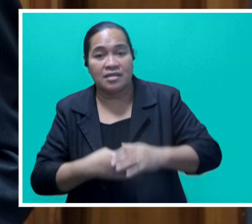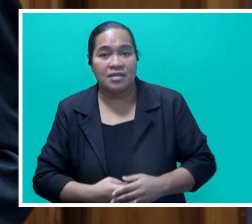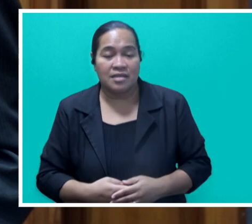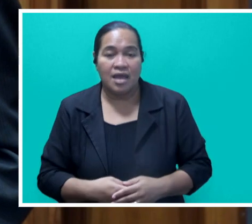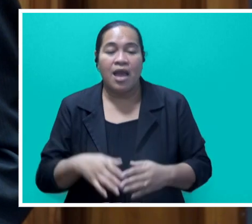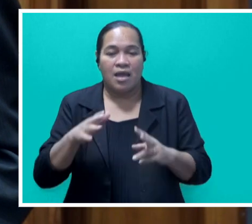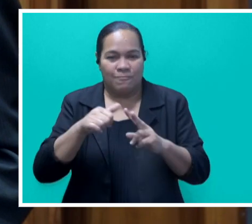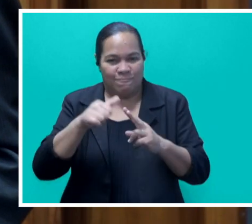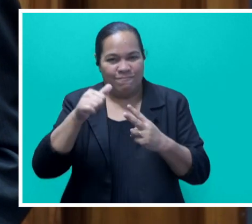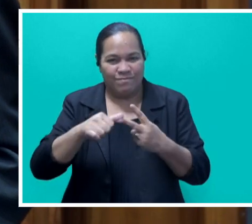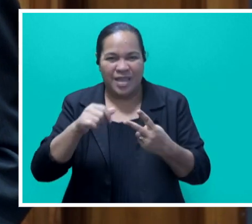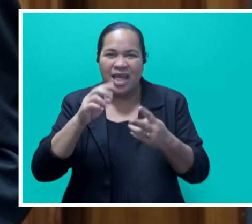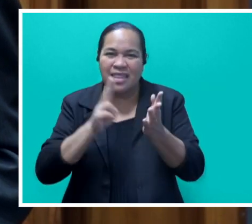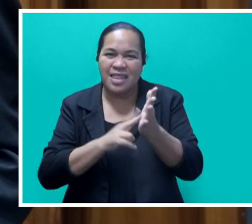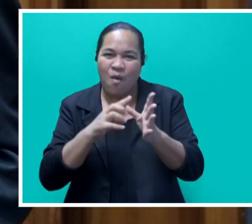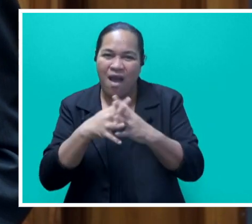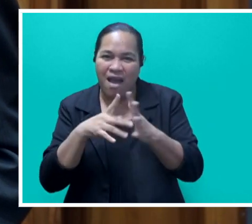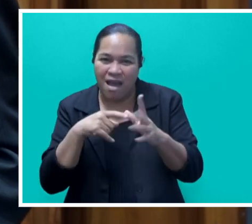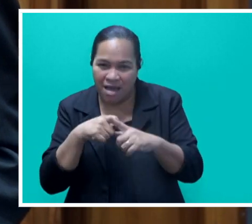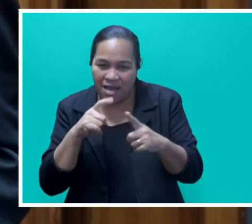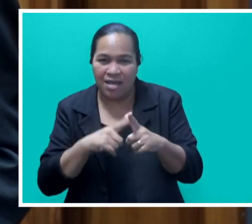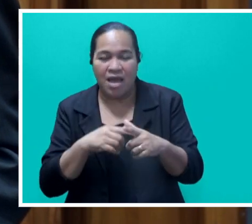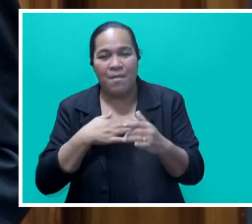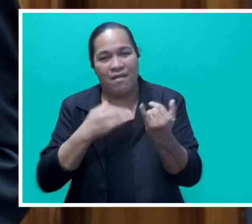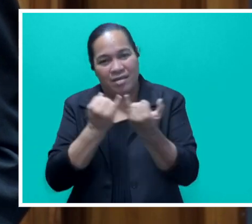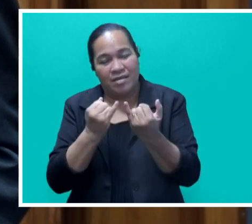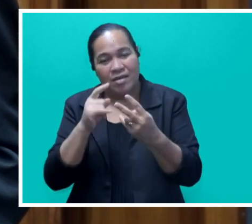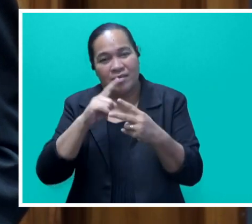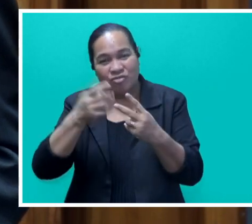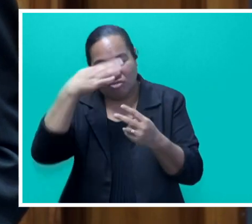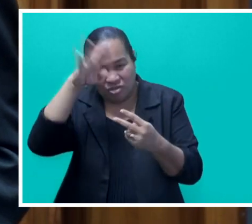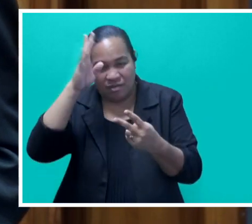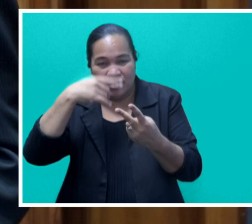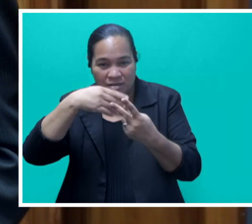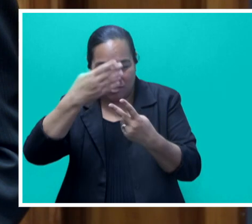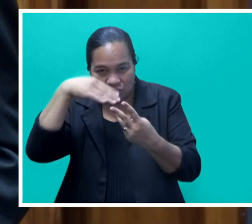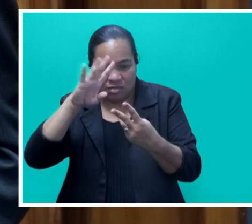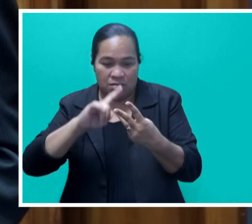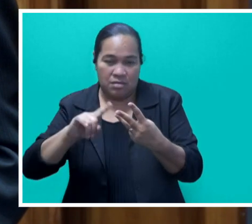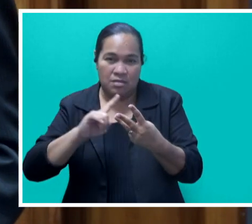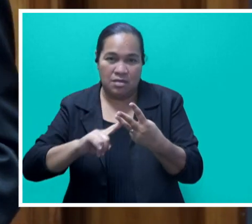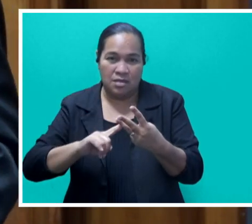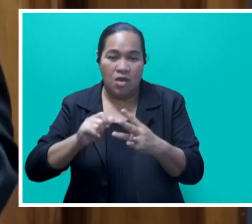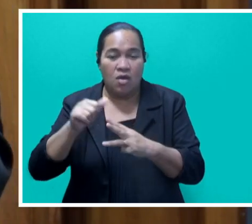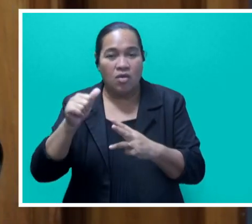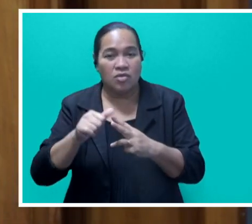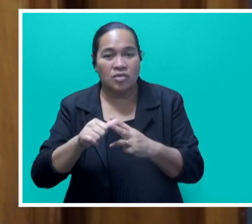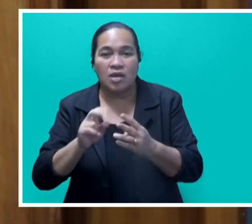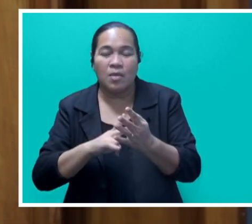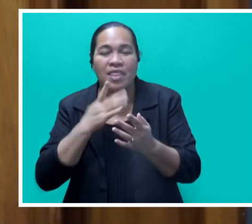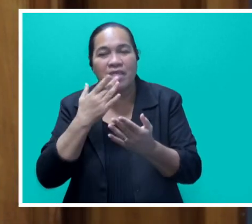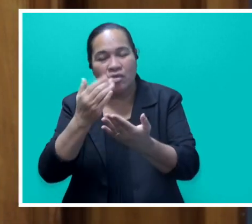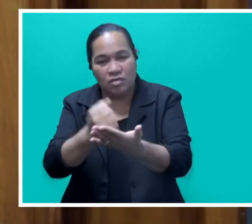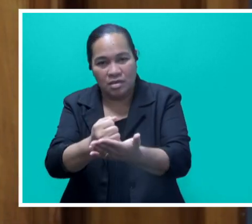the Momo na Tuinawaka, Ratu Thomas Kanilangi, Namomo na Toke Vindilo, Ratu William Mbualo. Thank you for your